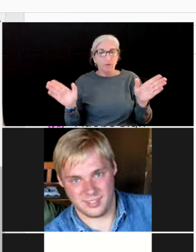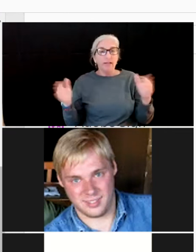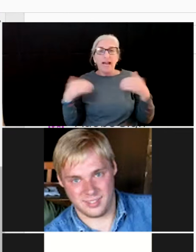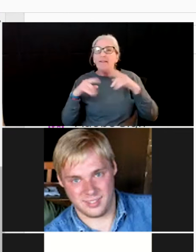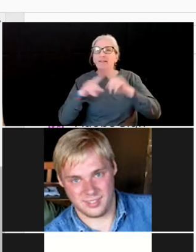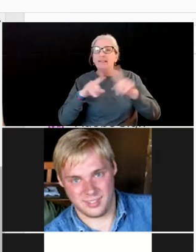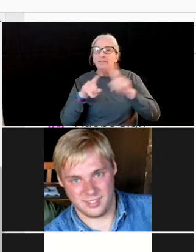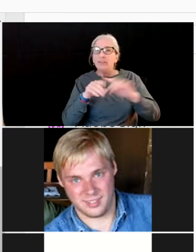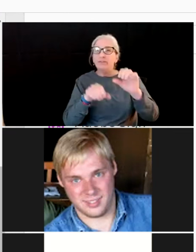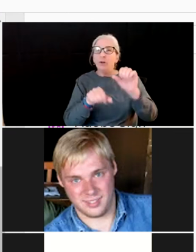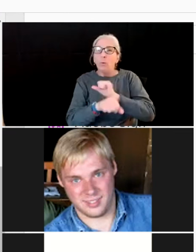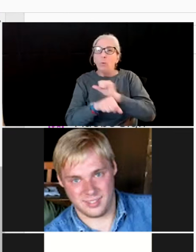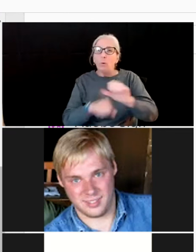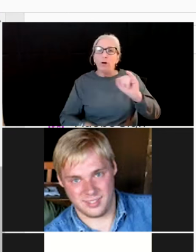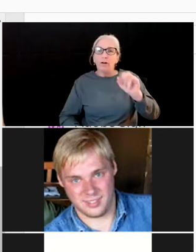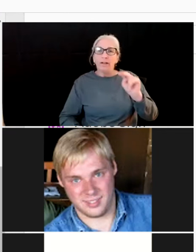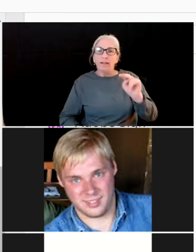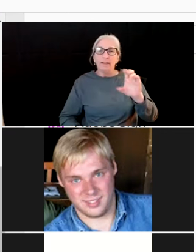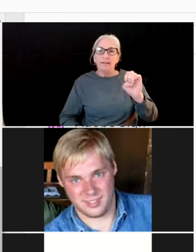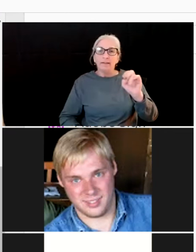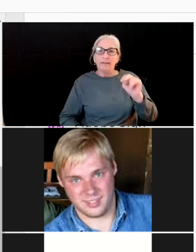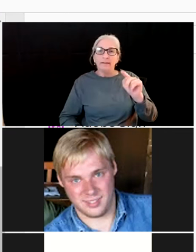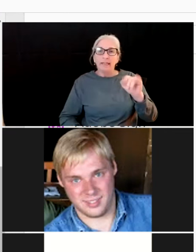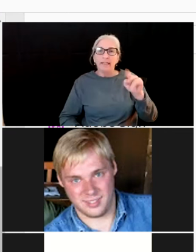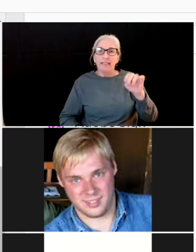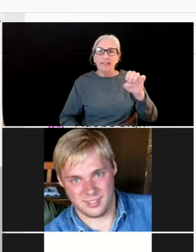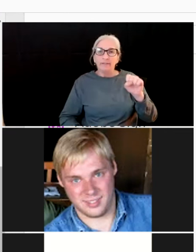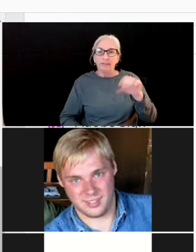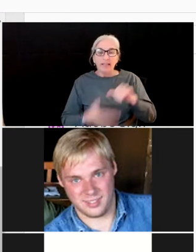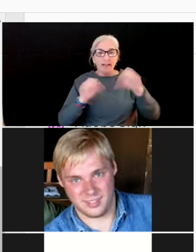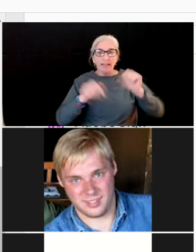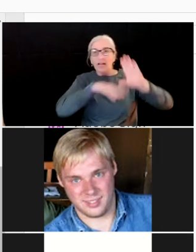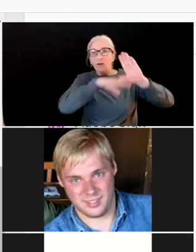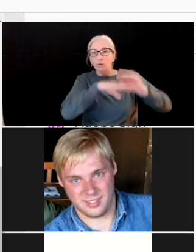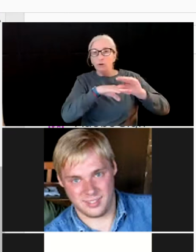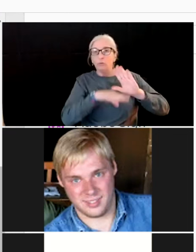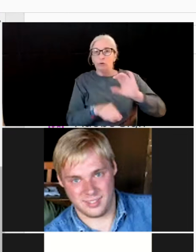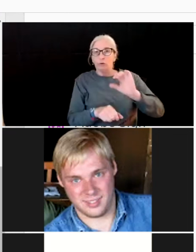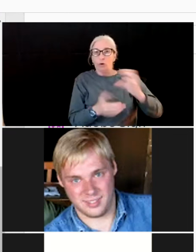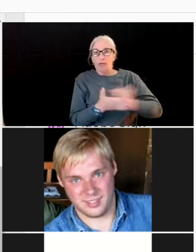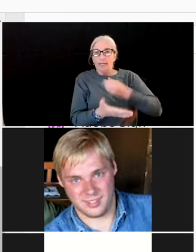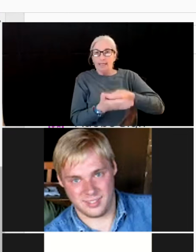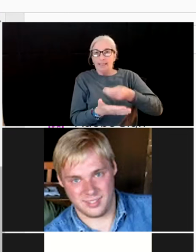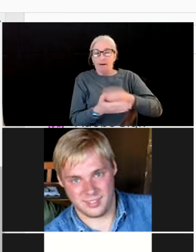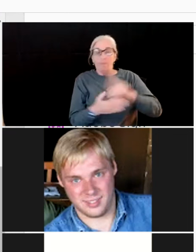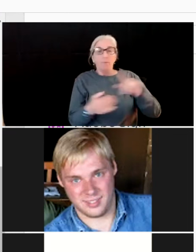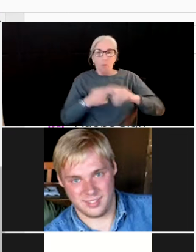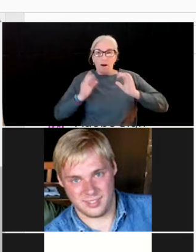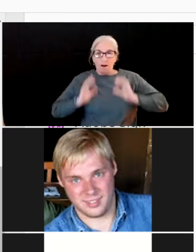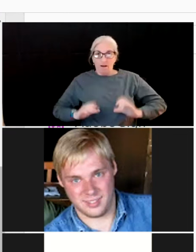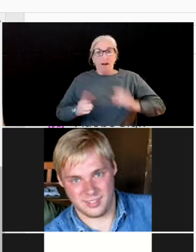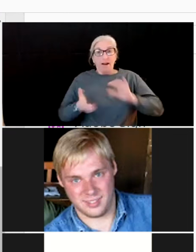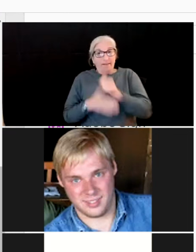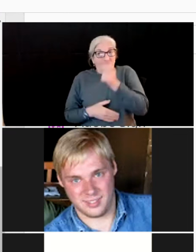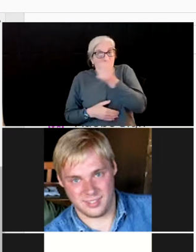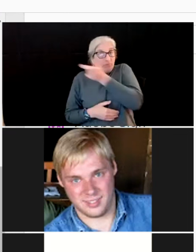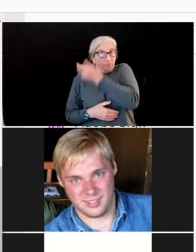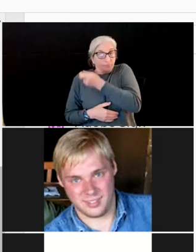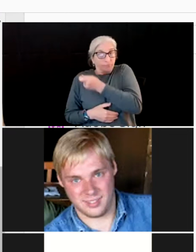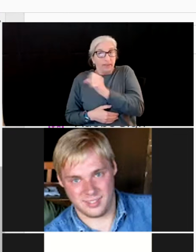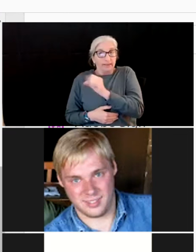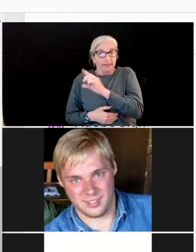that apply that could reduce countable income when a client on SSDI works. I'm not going to go into the various